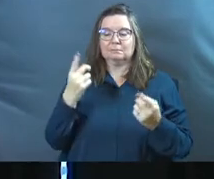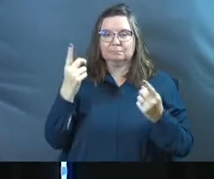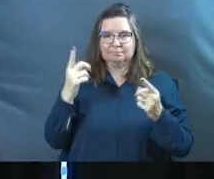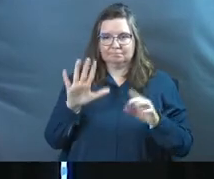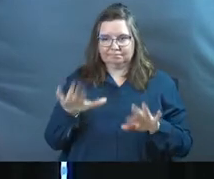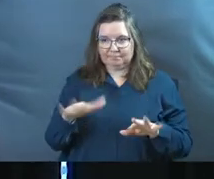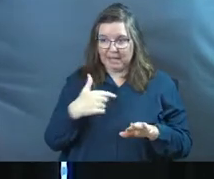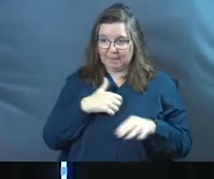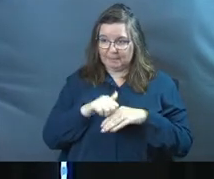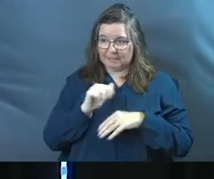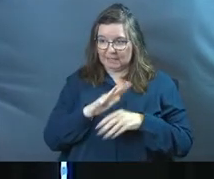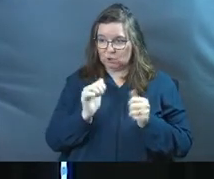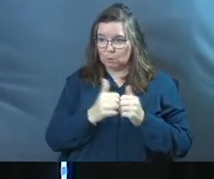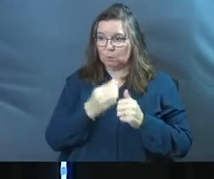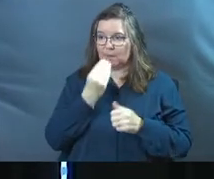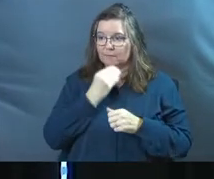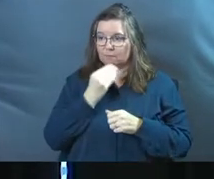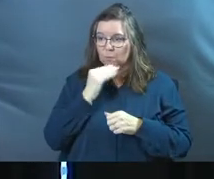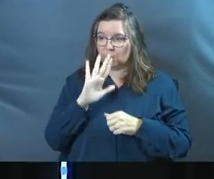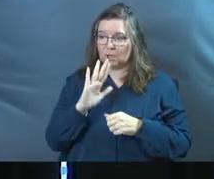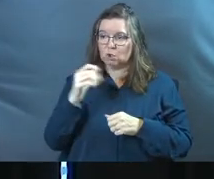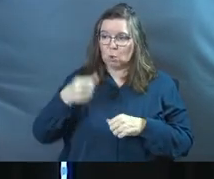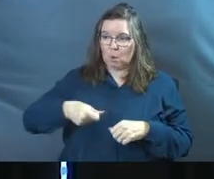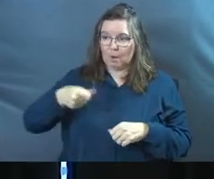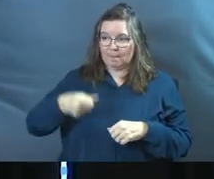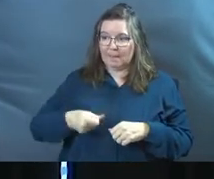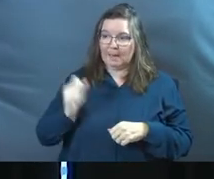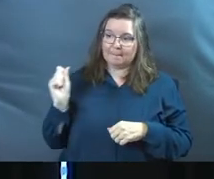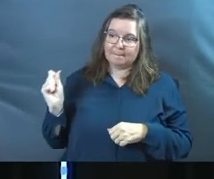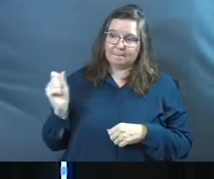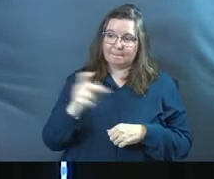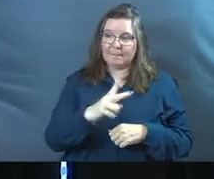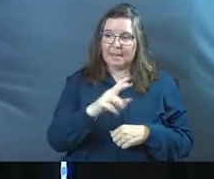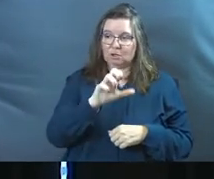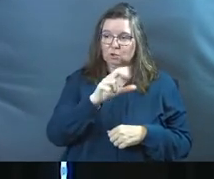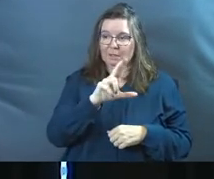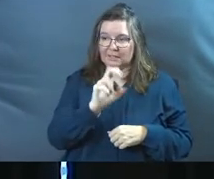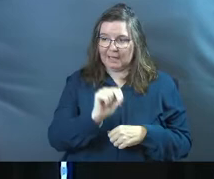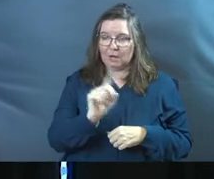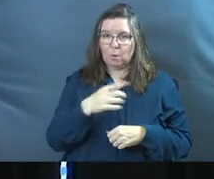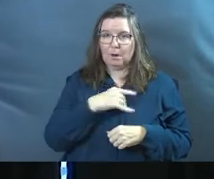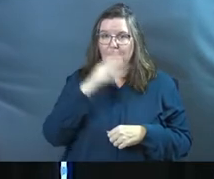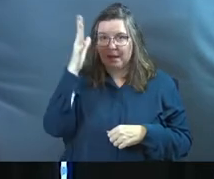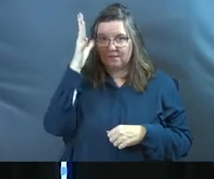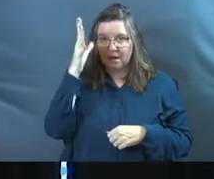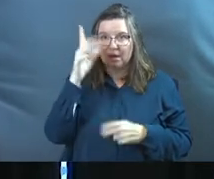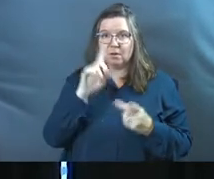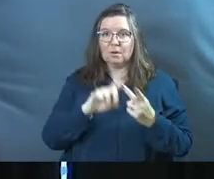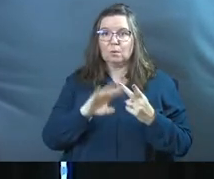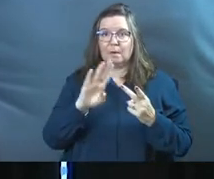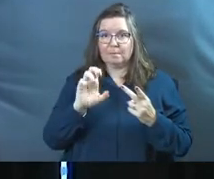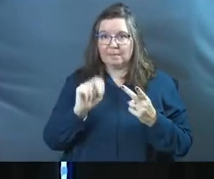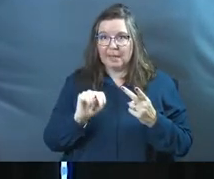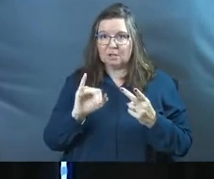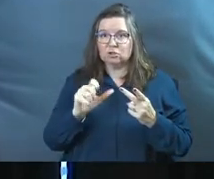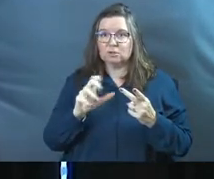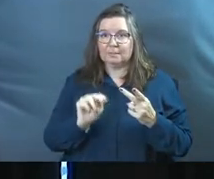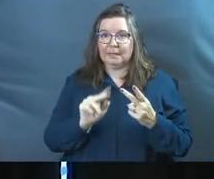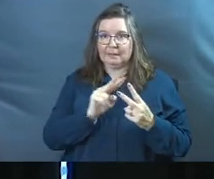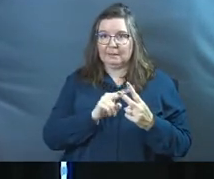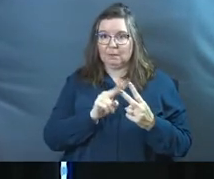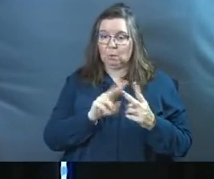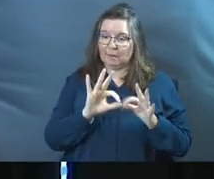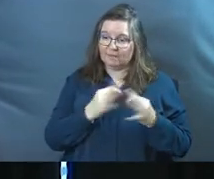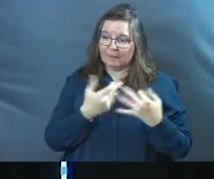I'm going to send you with food in your bags back to Canaan, back to where my father is, back to where Benjamin is, back to